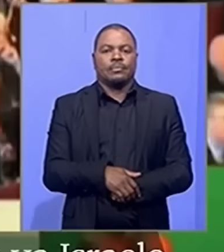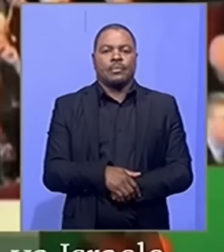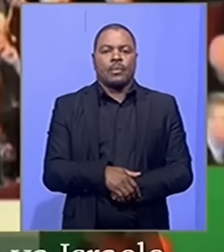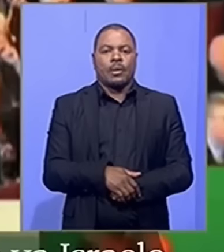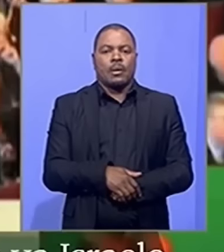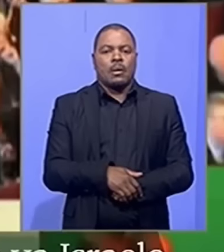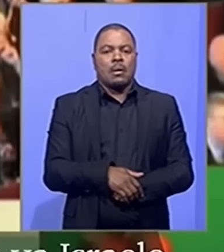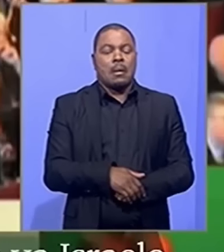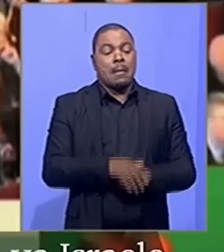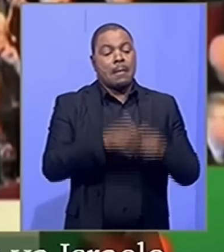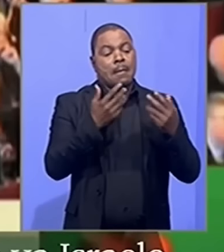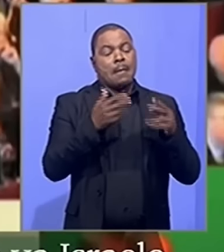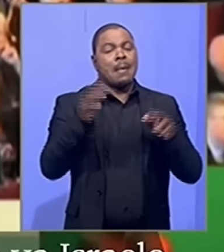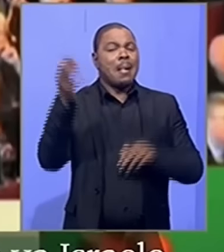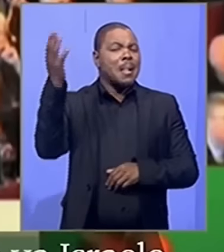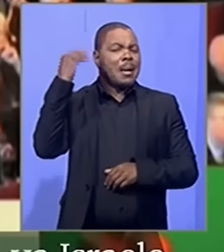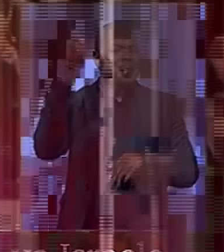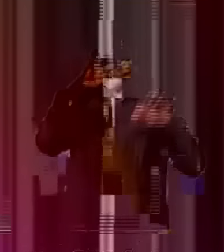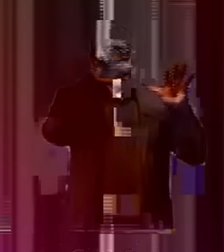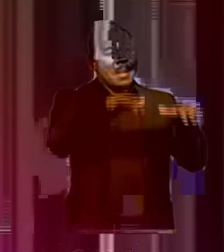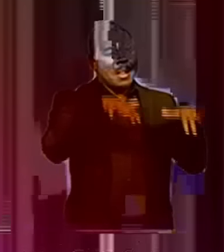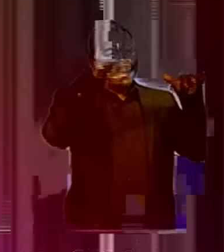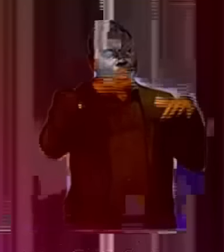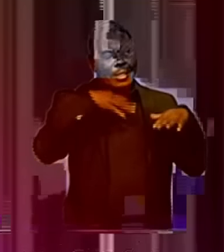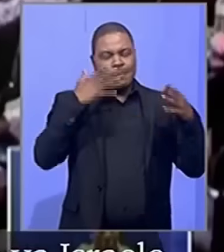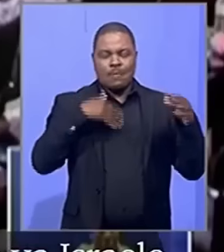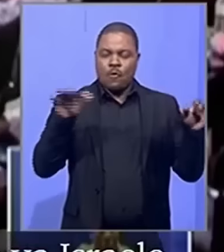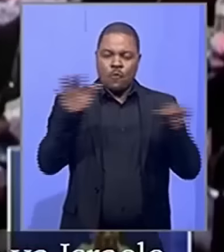Parlamente ya mmuso o sa tsafeta e bile ntsweleng ka divoutu tse